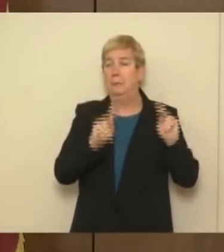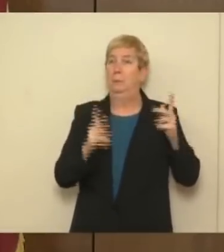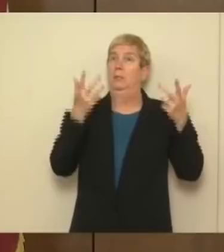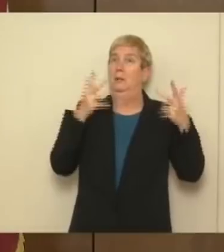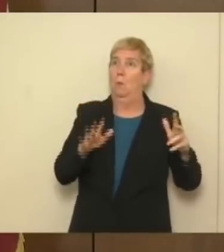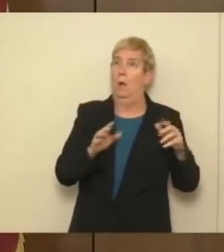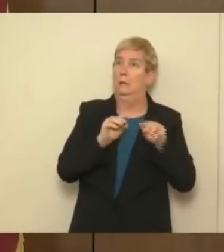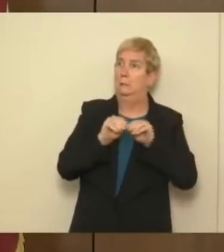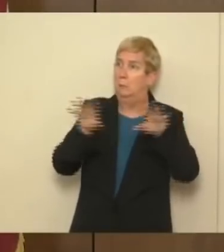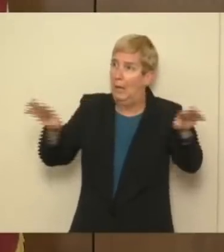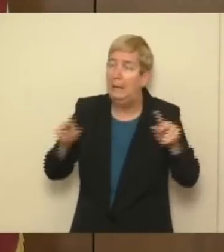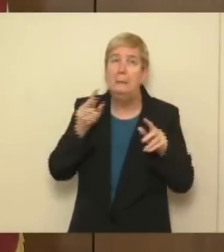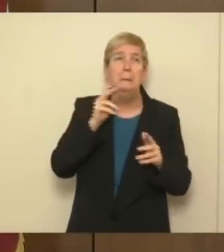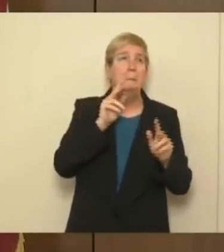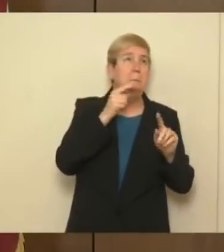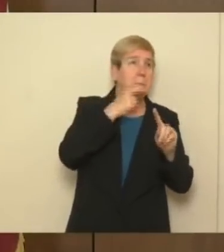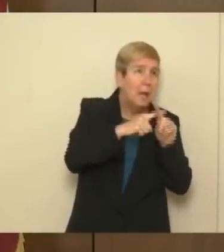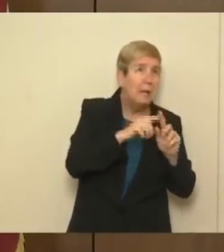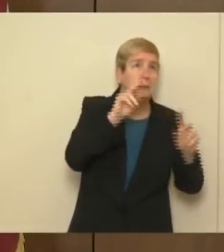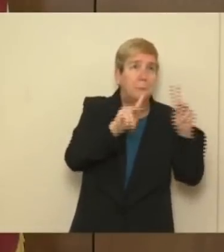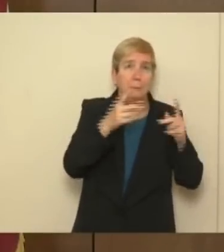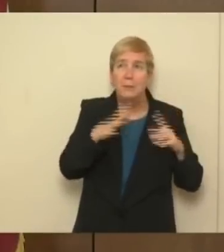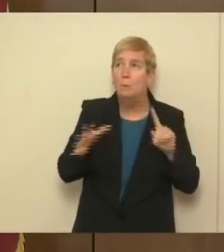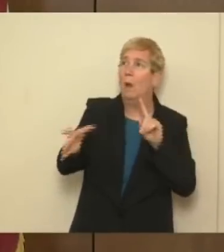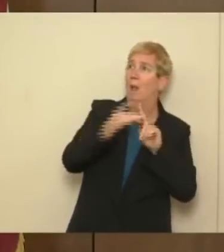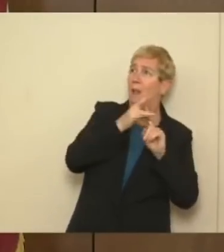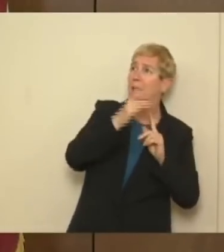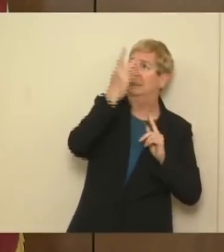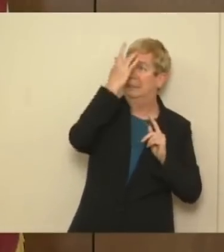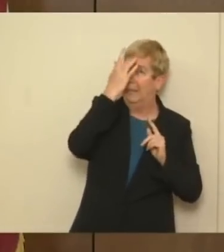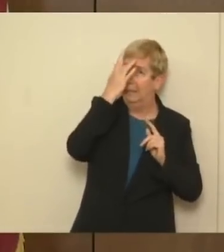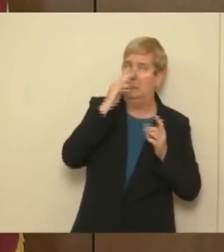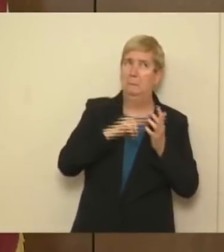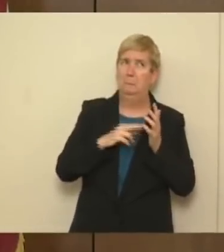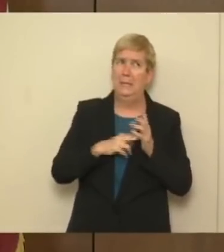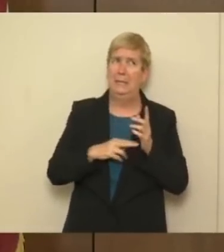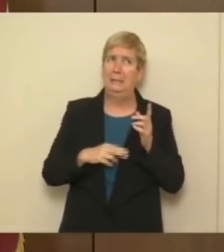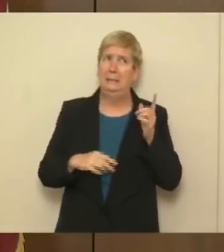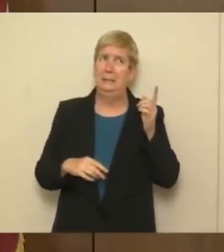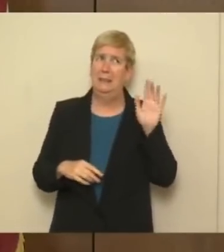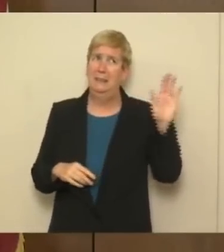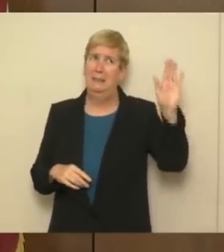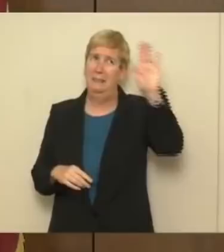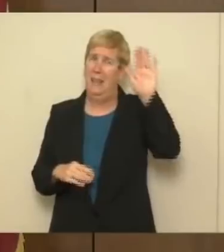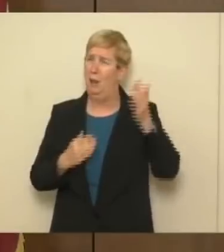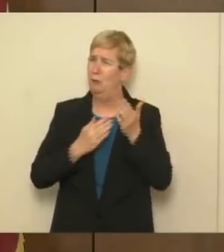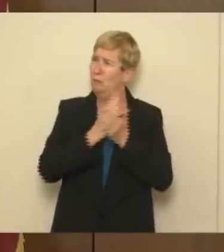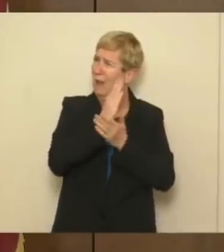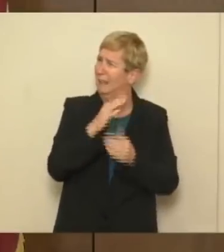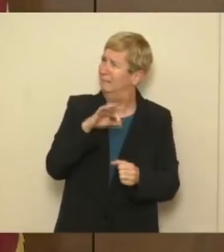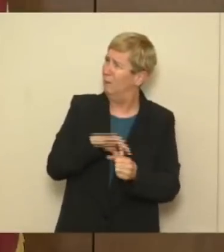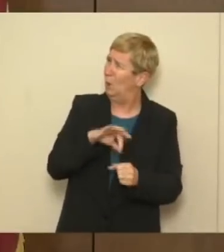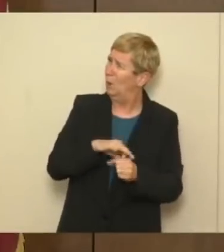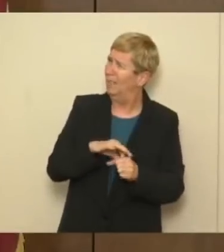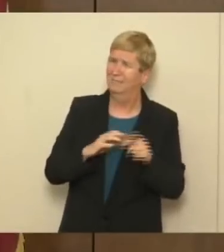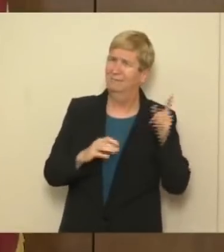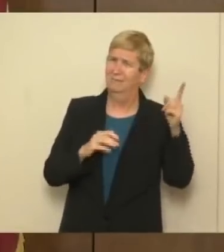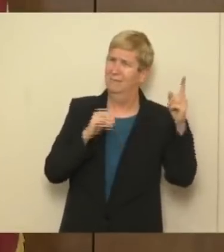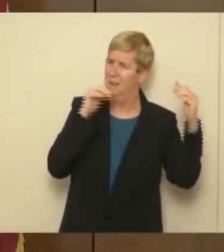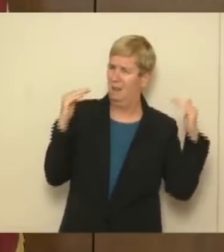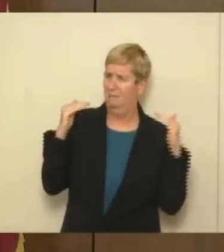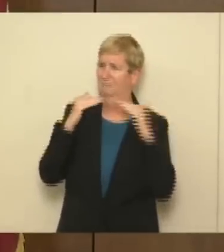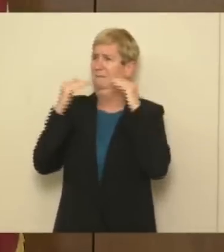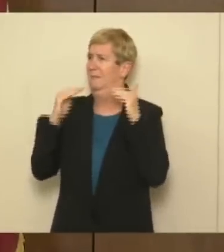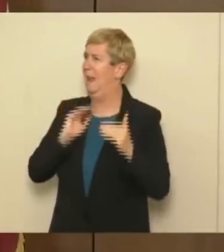the infection by going to vote, that means that their right to vote isn't as protected as the rest of ours,